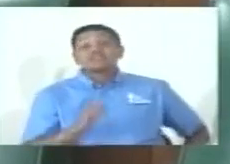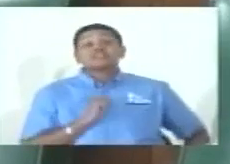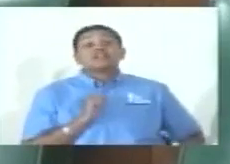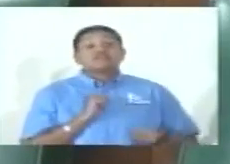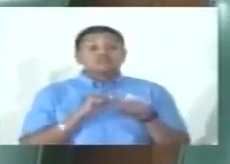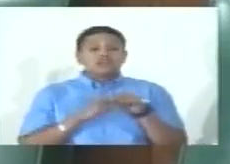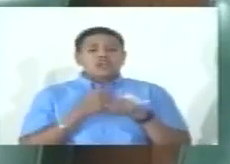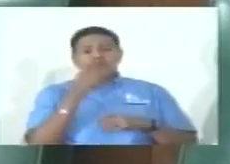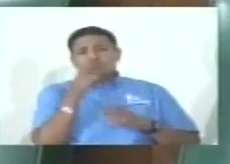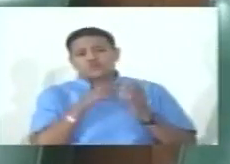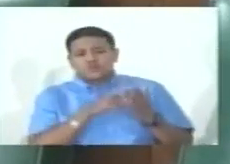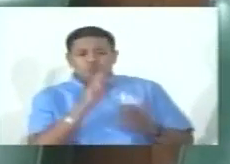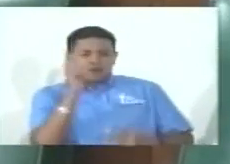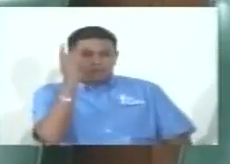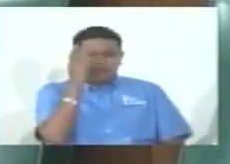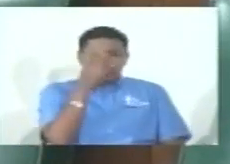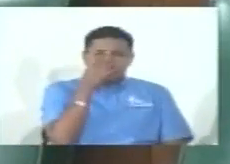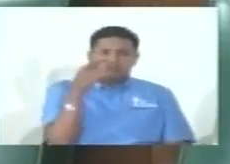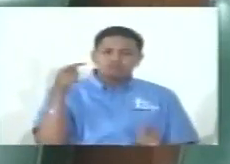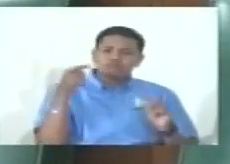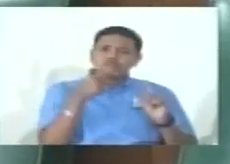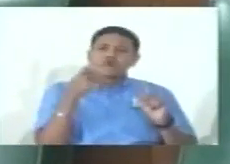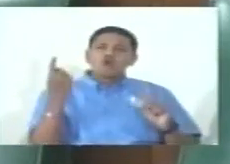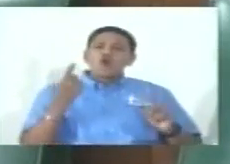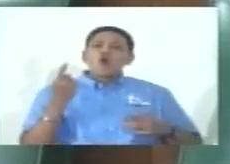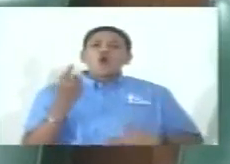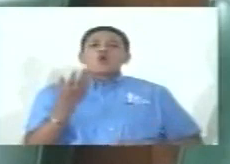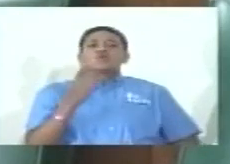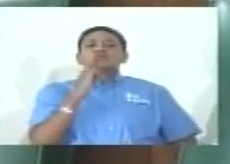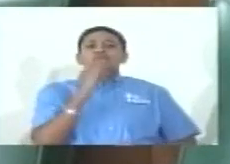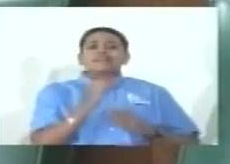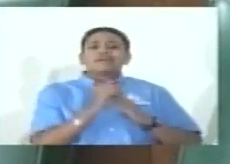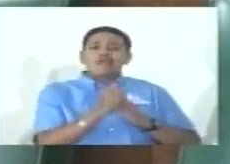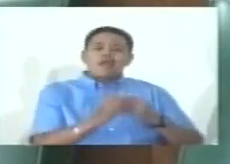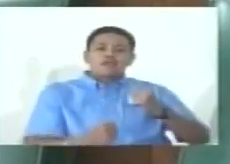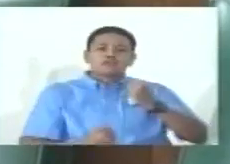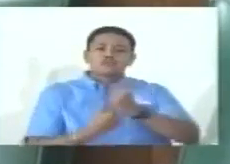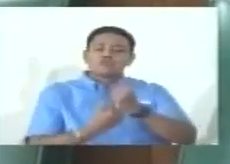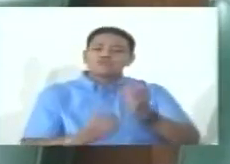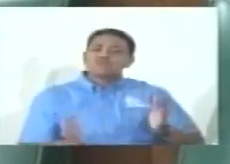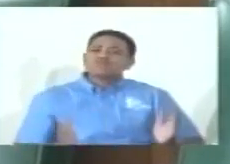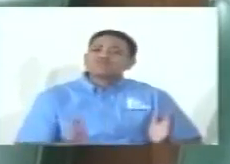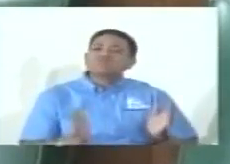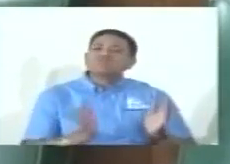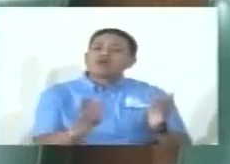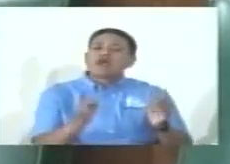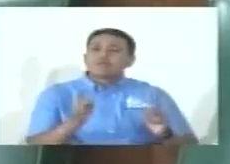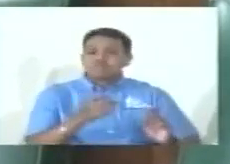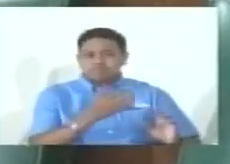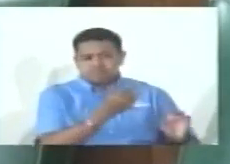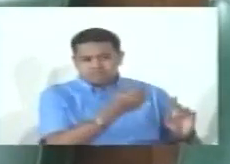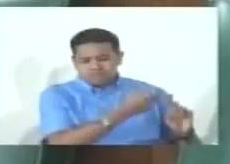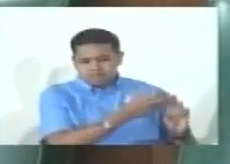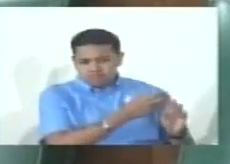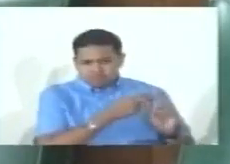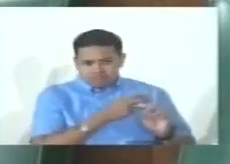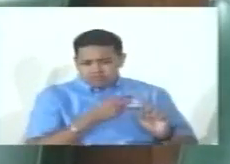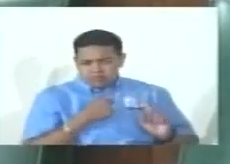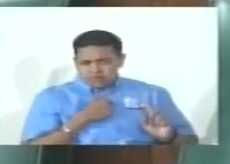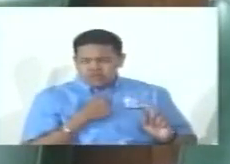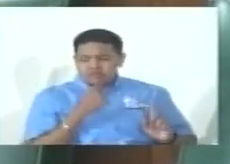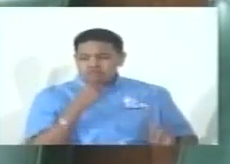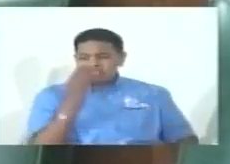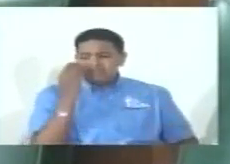interest, she has always been a guide. She has pulled me aside. She has